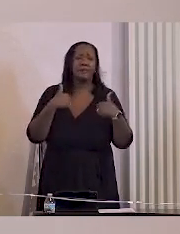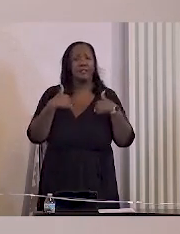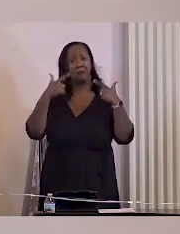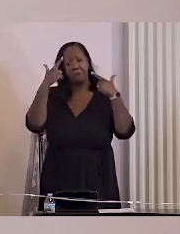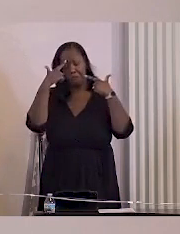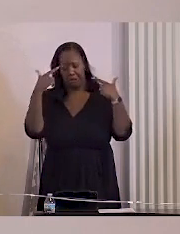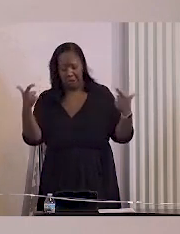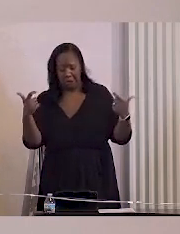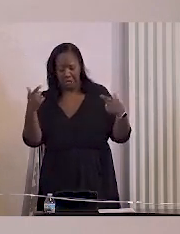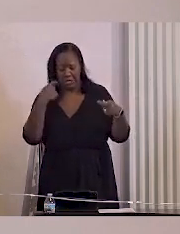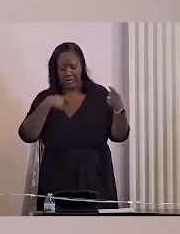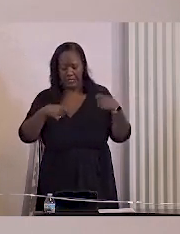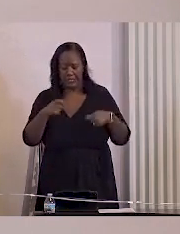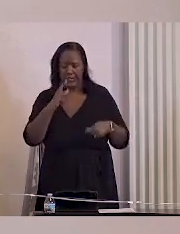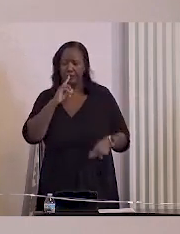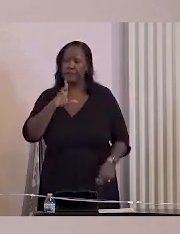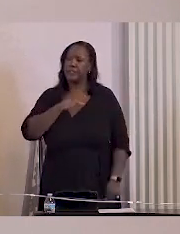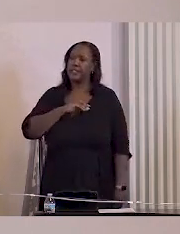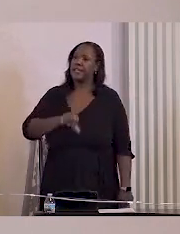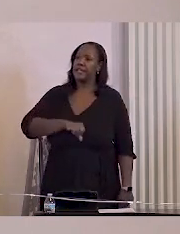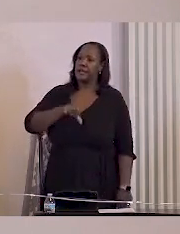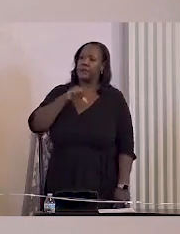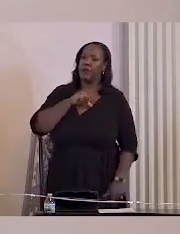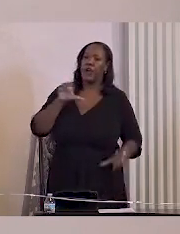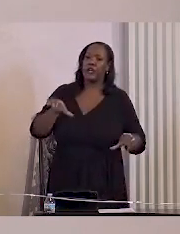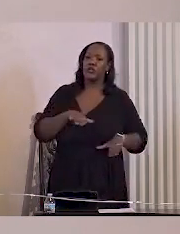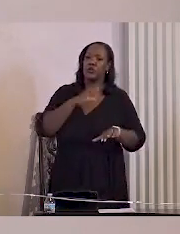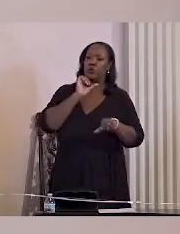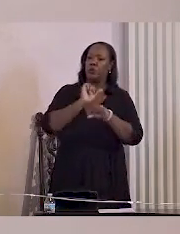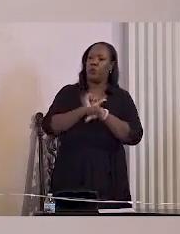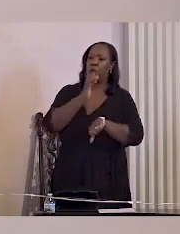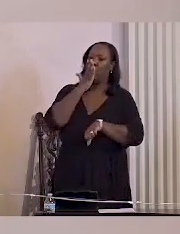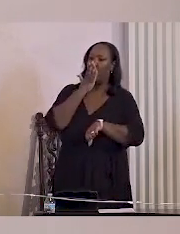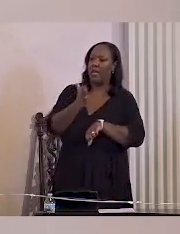arrogant instead of taking pride in doing work well.